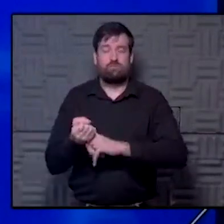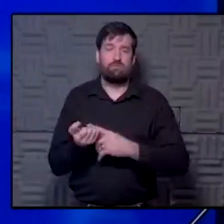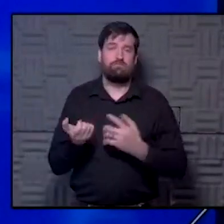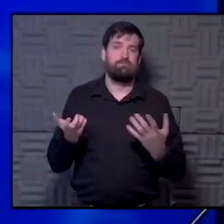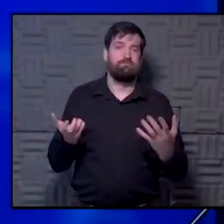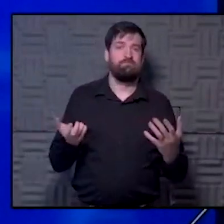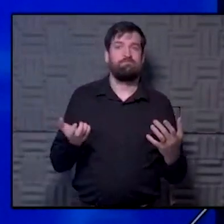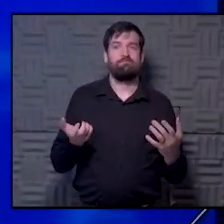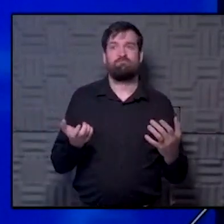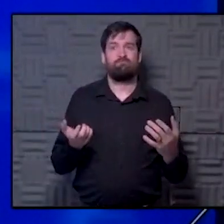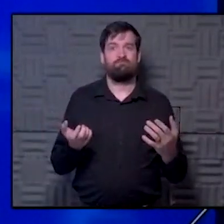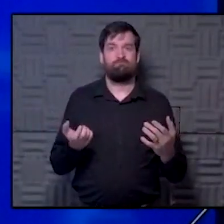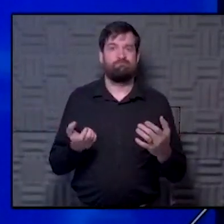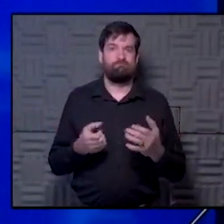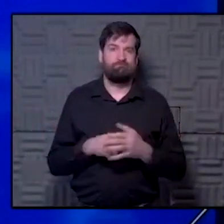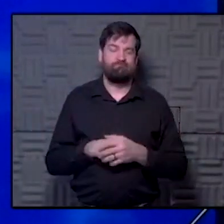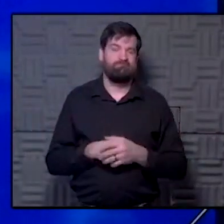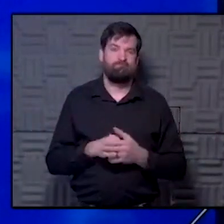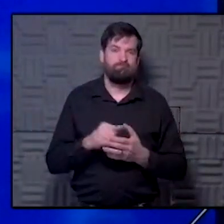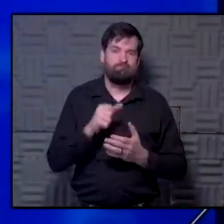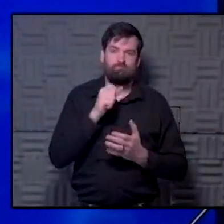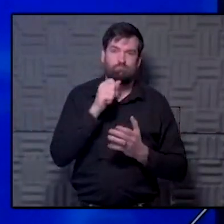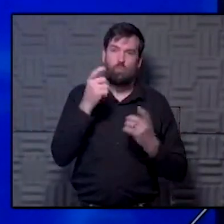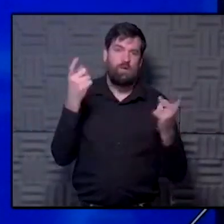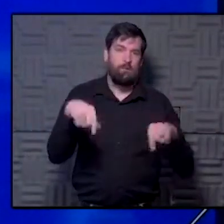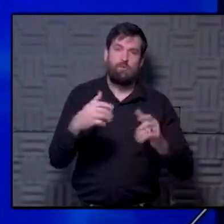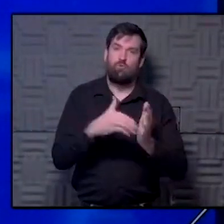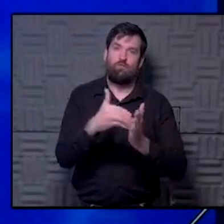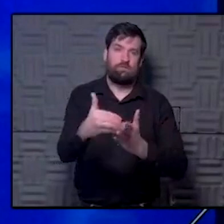probably not going to be a frequent occurrence.